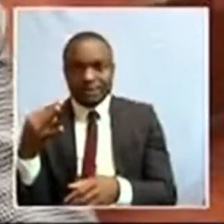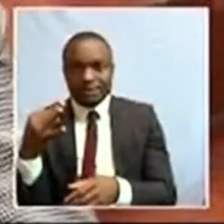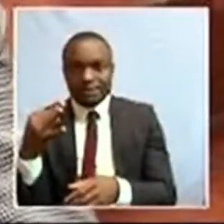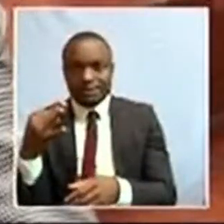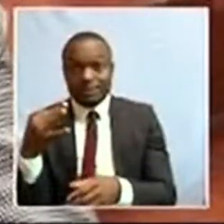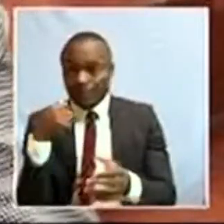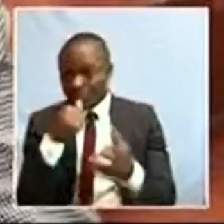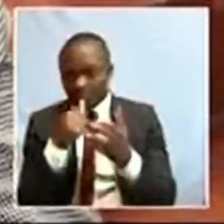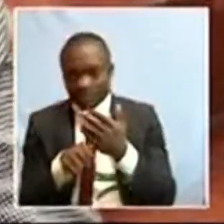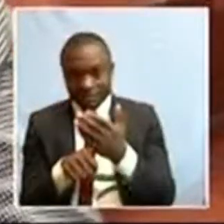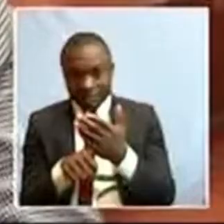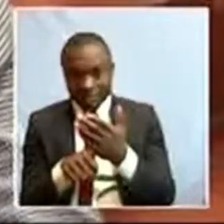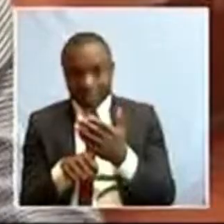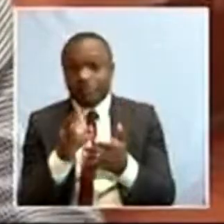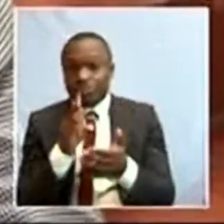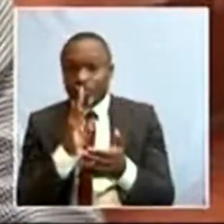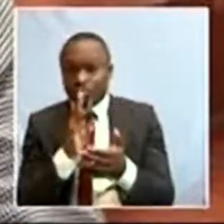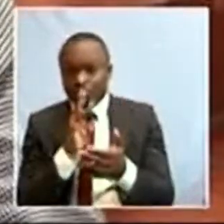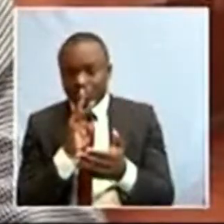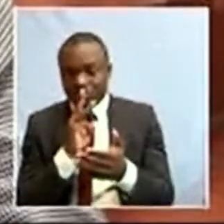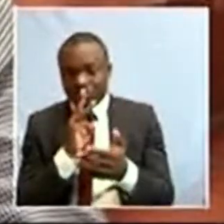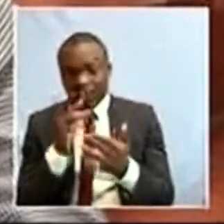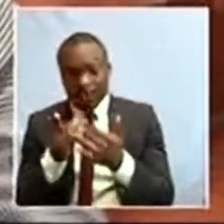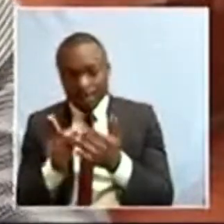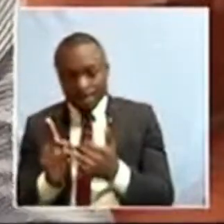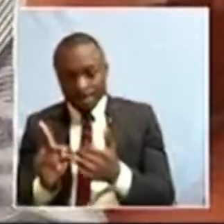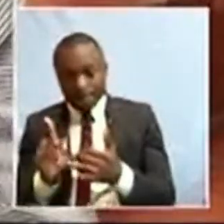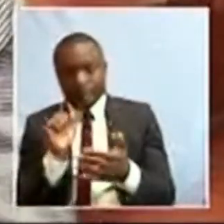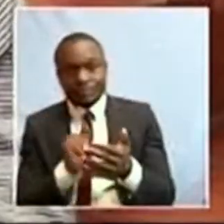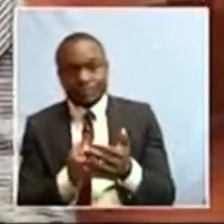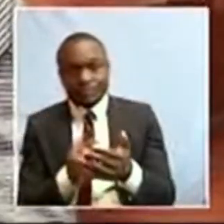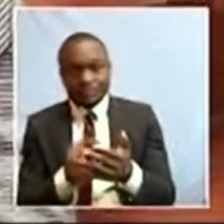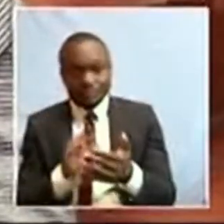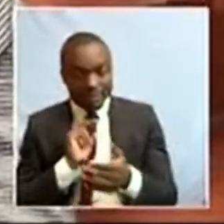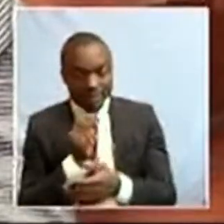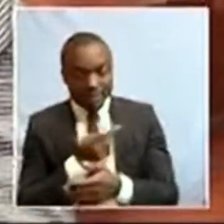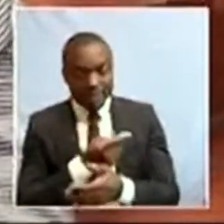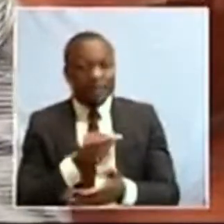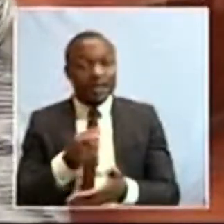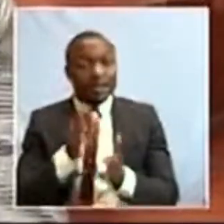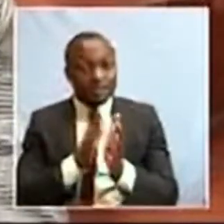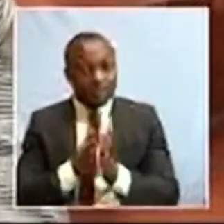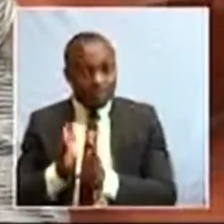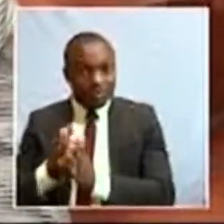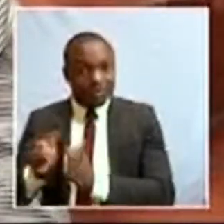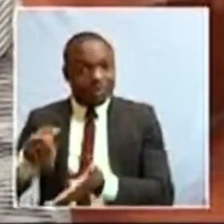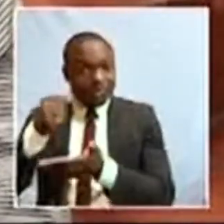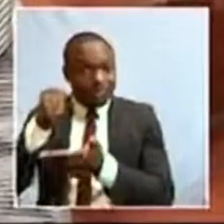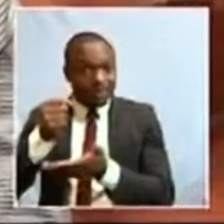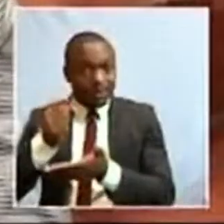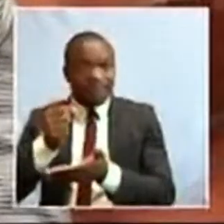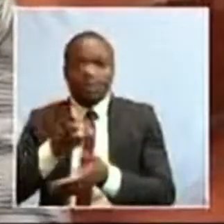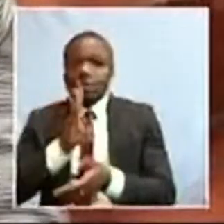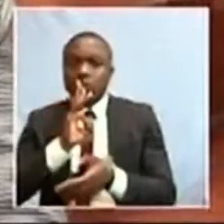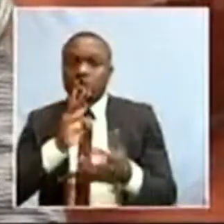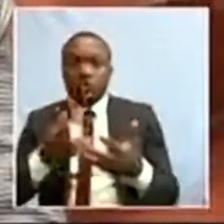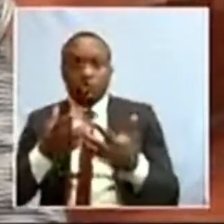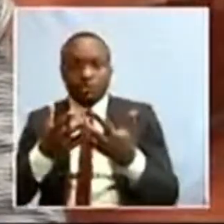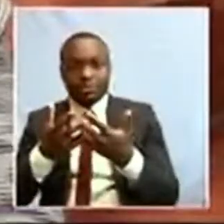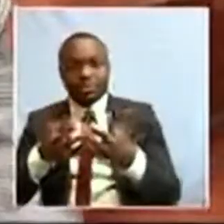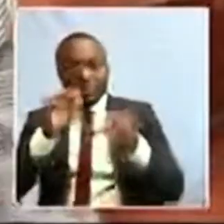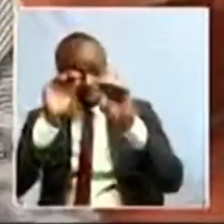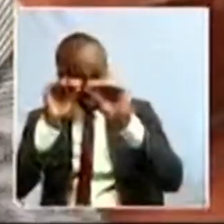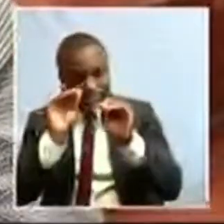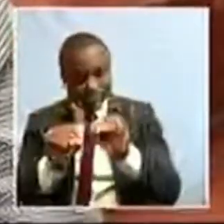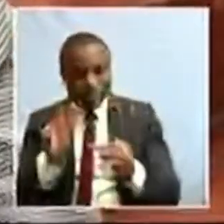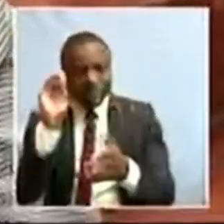part of it. So in our costings, as we are budgeting for borehole rehabilitations, we have also included a component